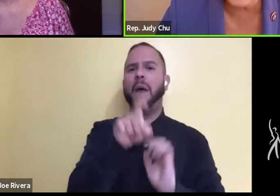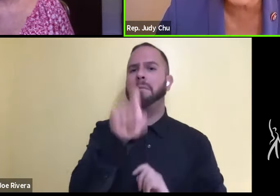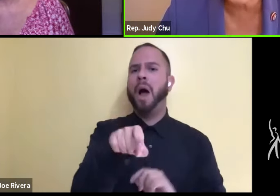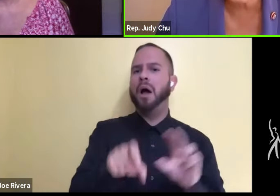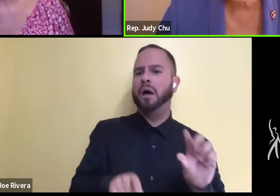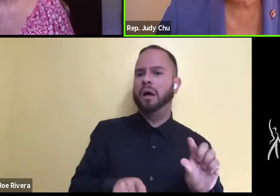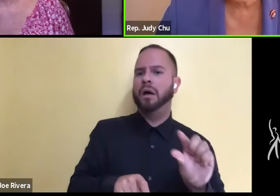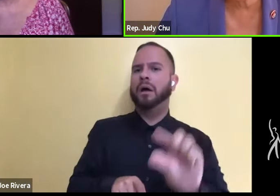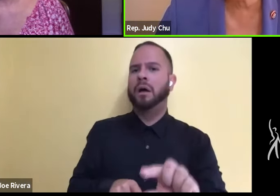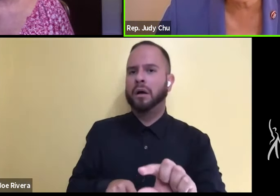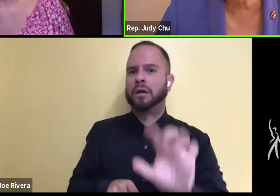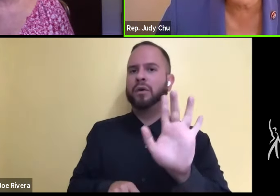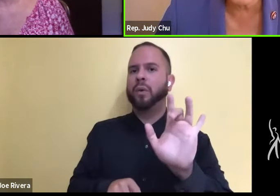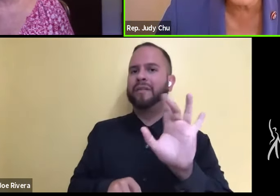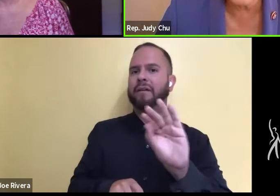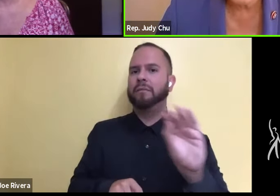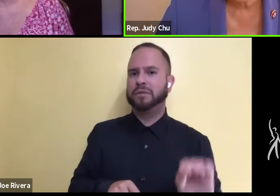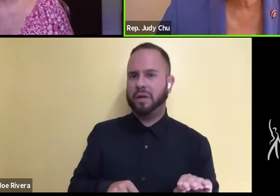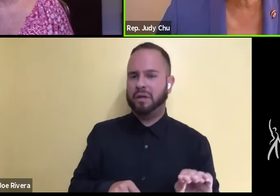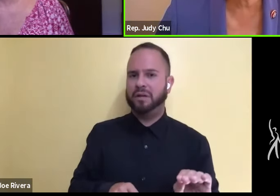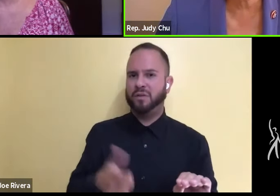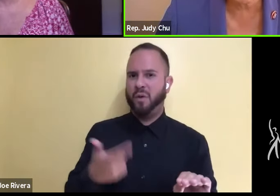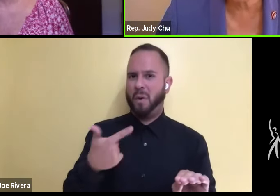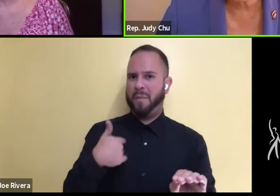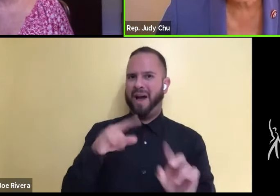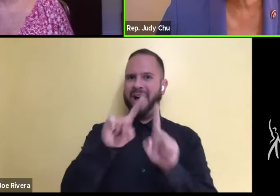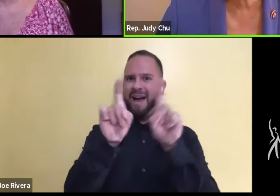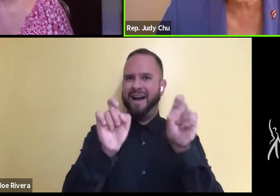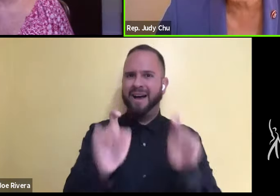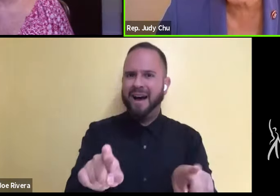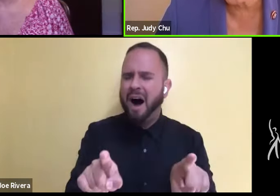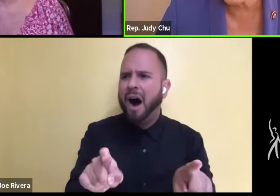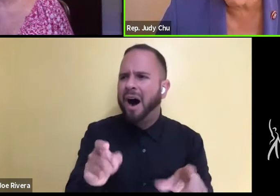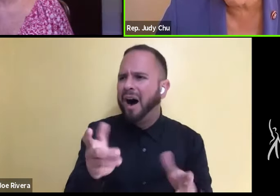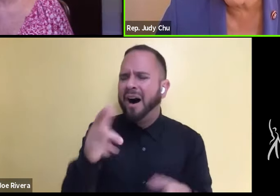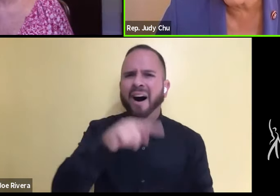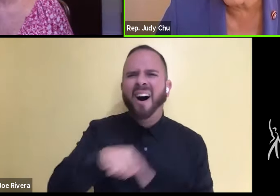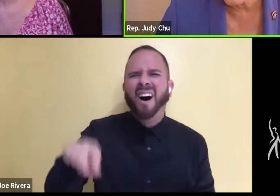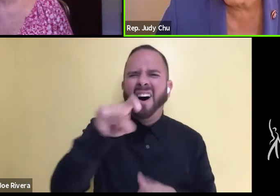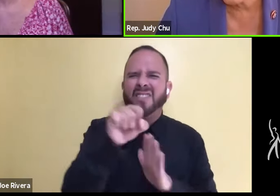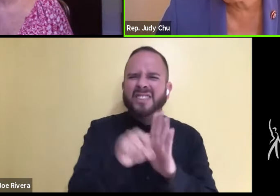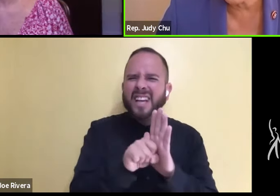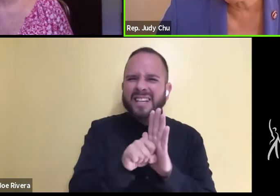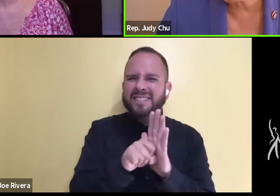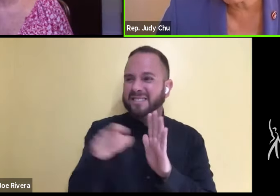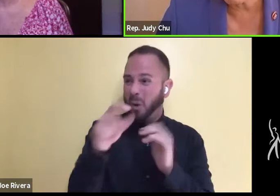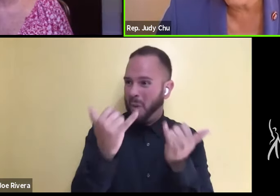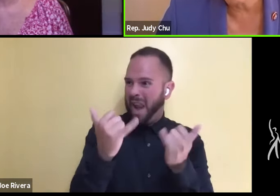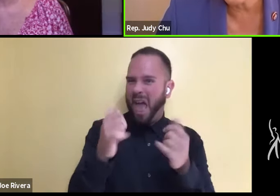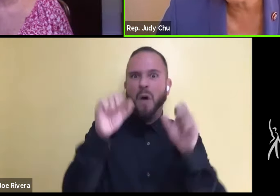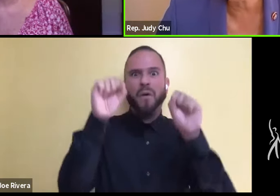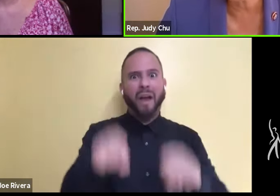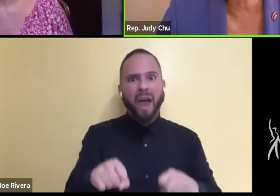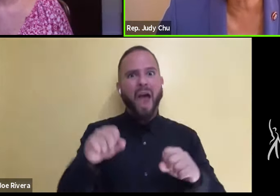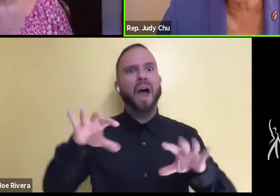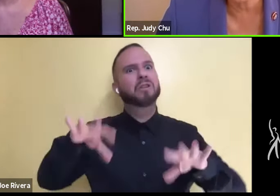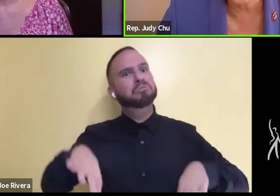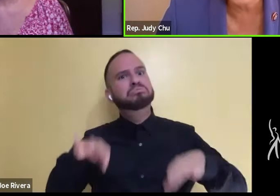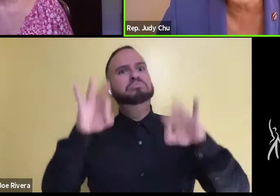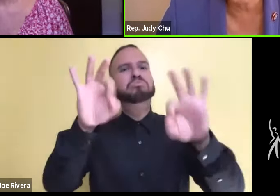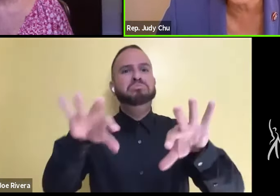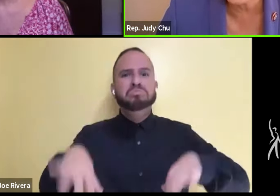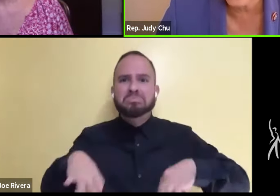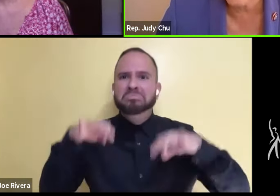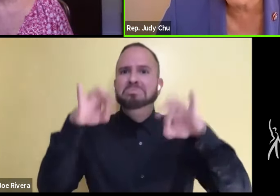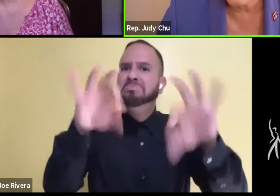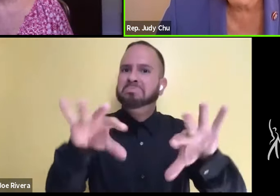which states have the ability to come up with the extra dollars to be able to pay for this, considering they're